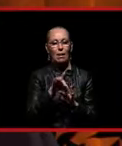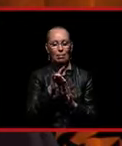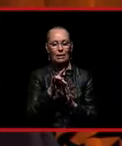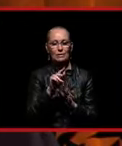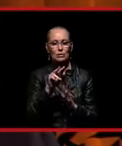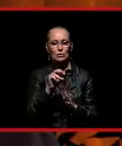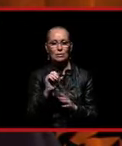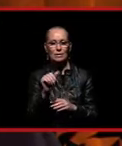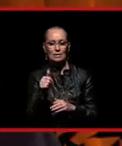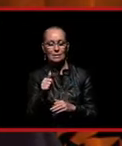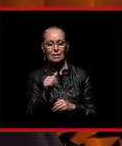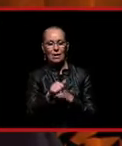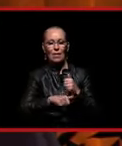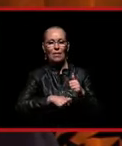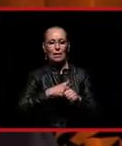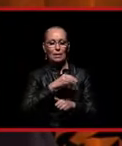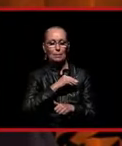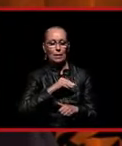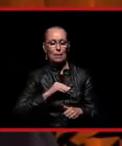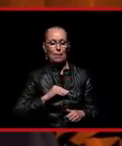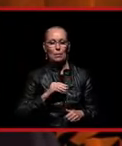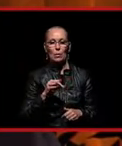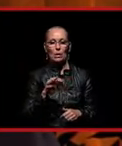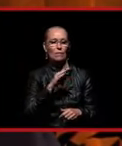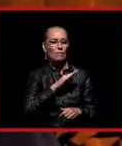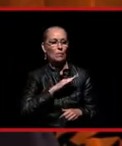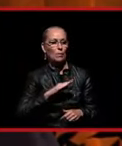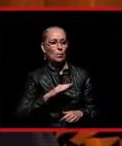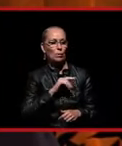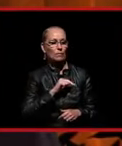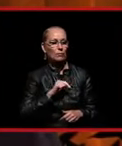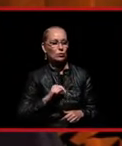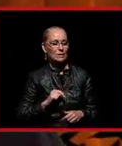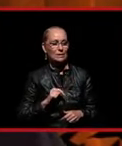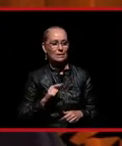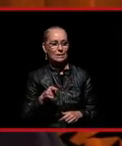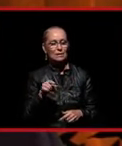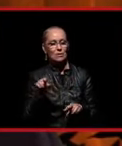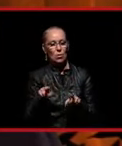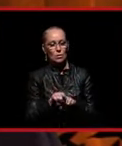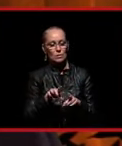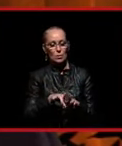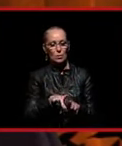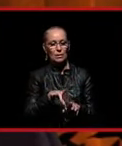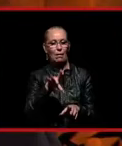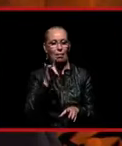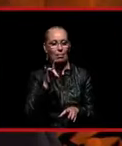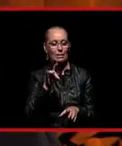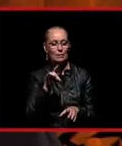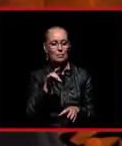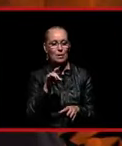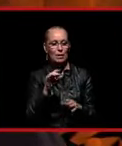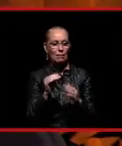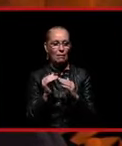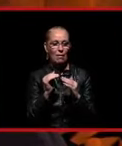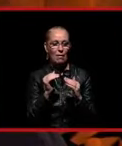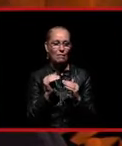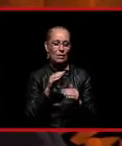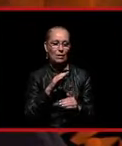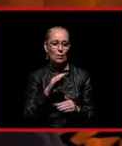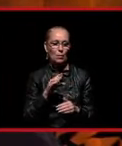the alumni member of the college's Board of Trustees. He has also been elected by his fellow board members to serve as their